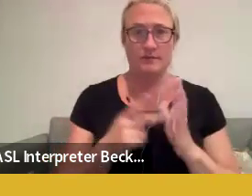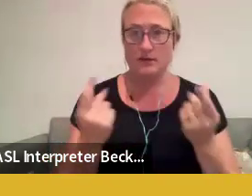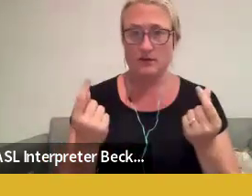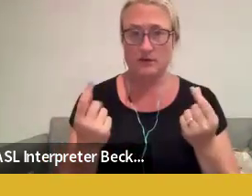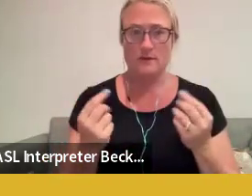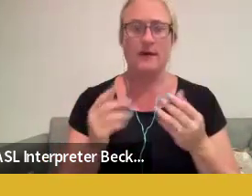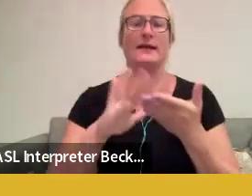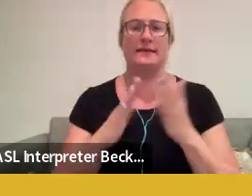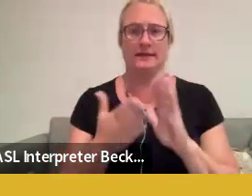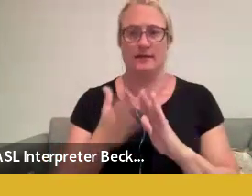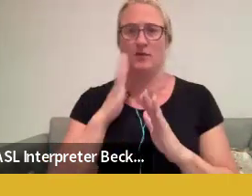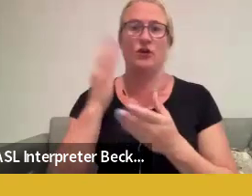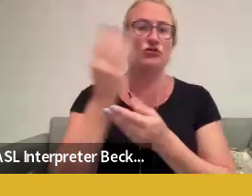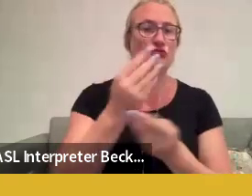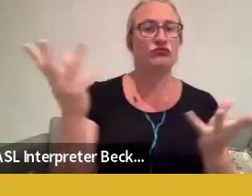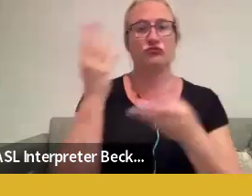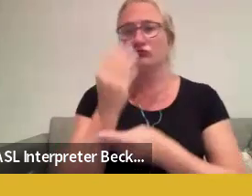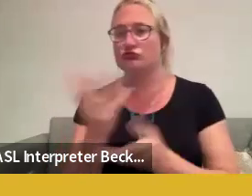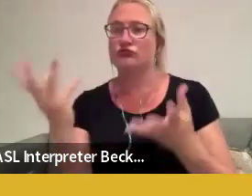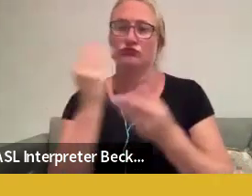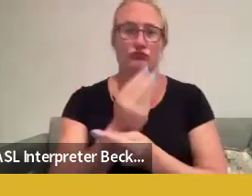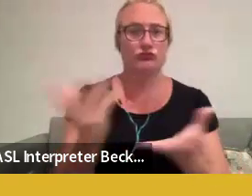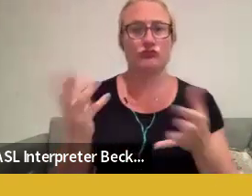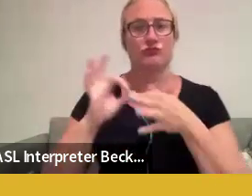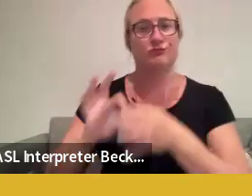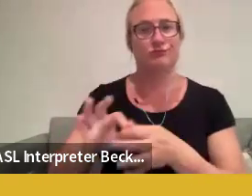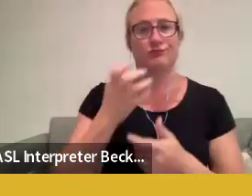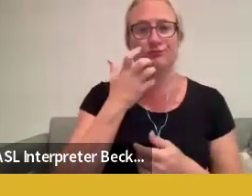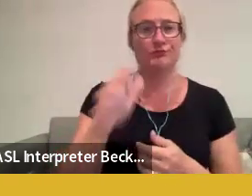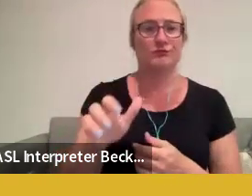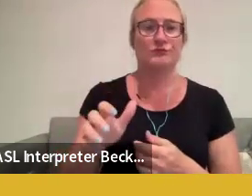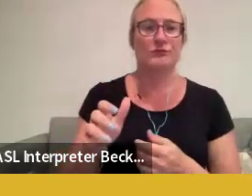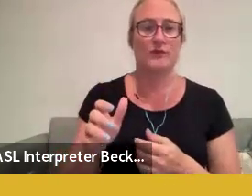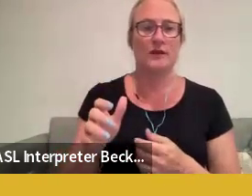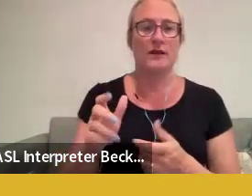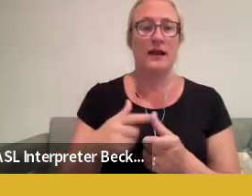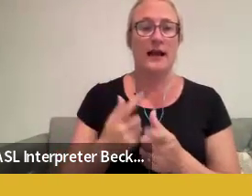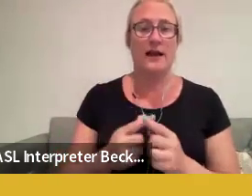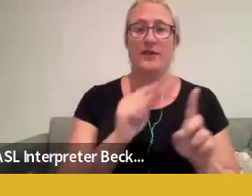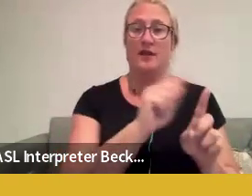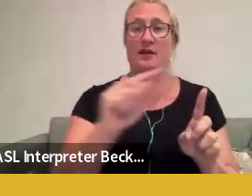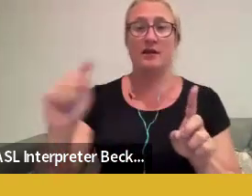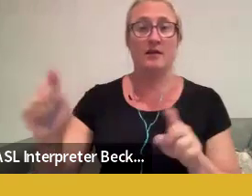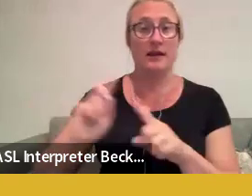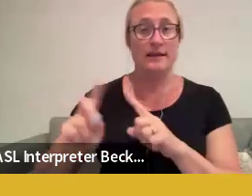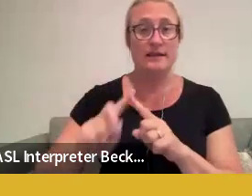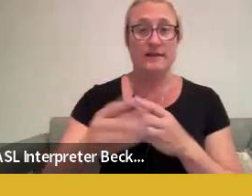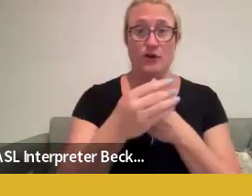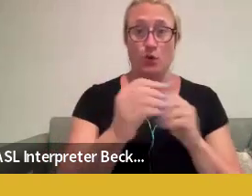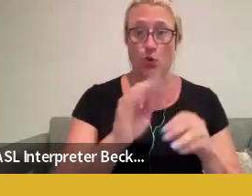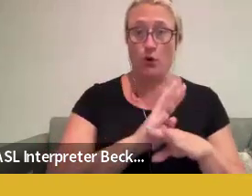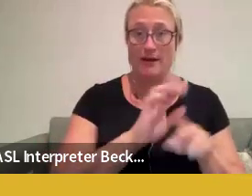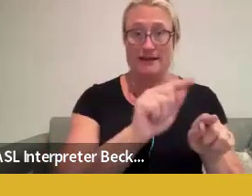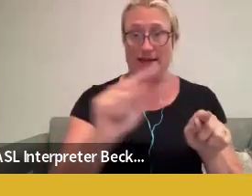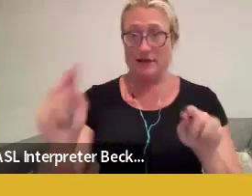sharing information with the public and it basically puts partners from the organizations on standby to